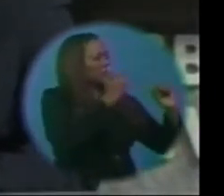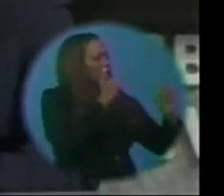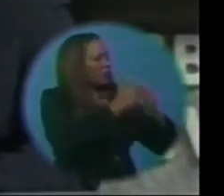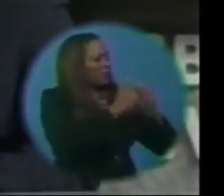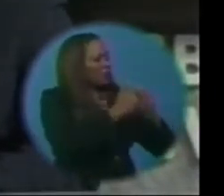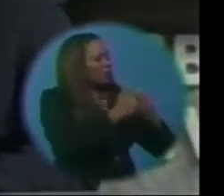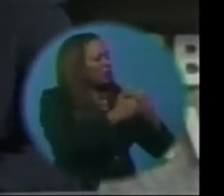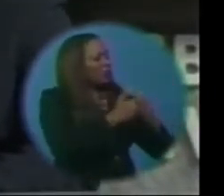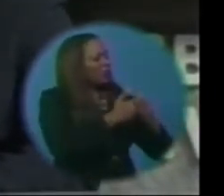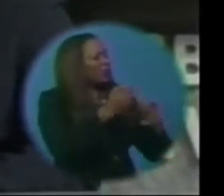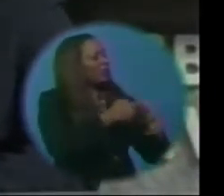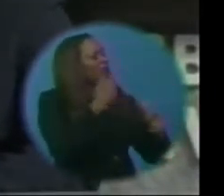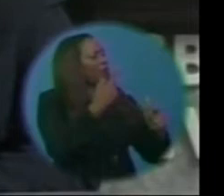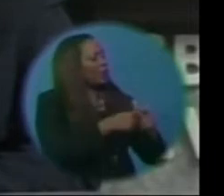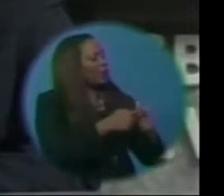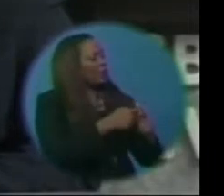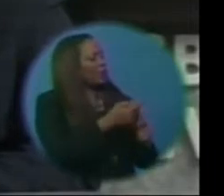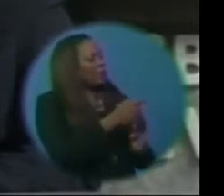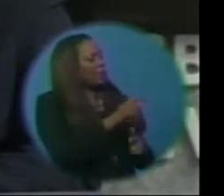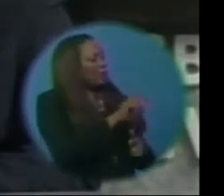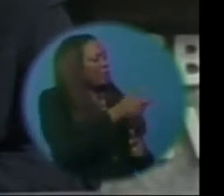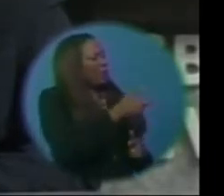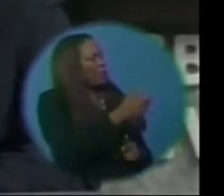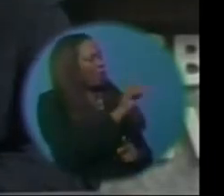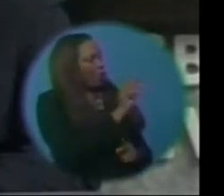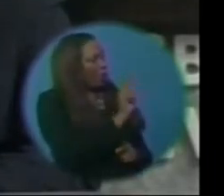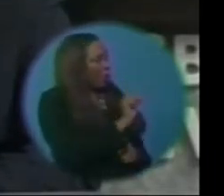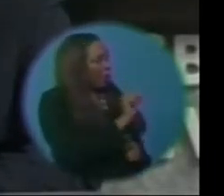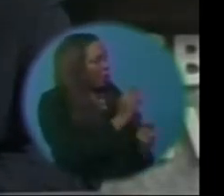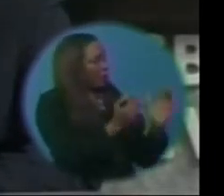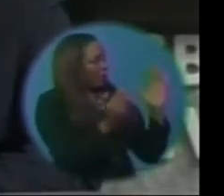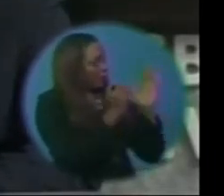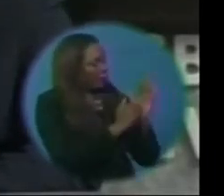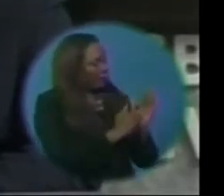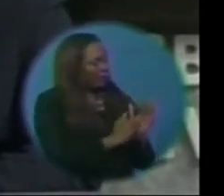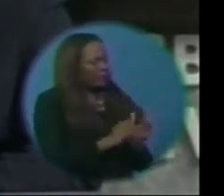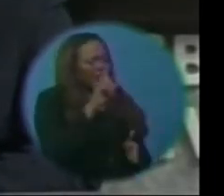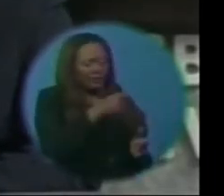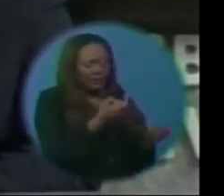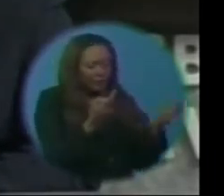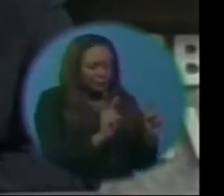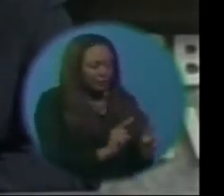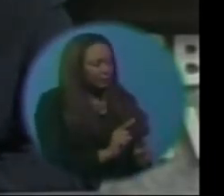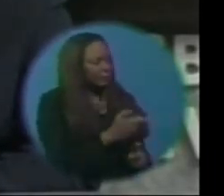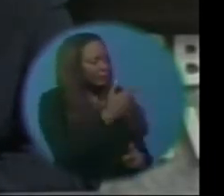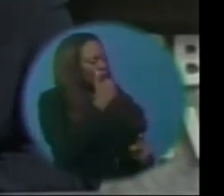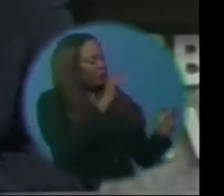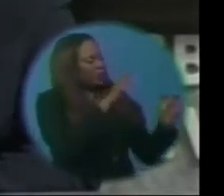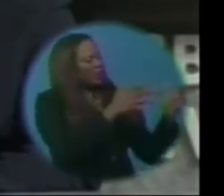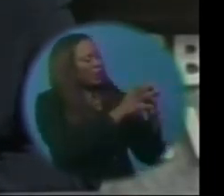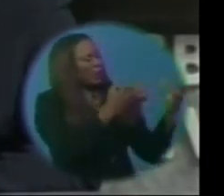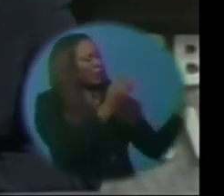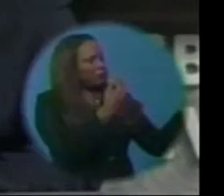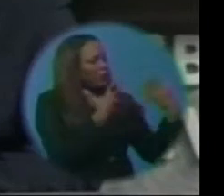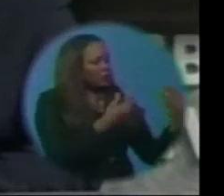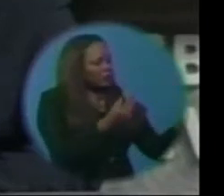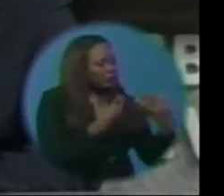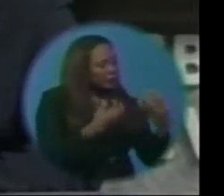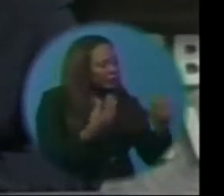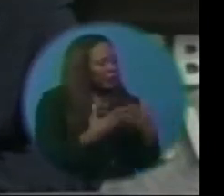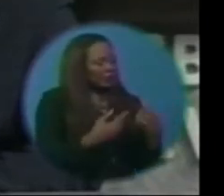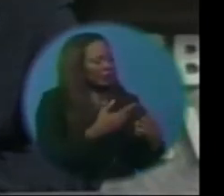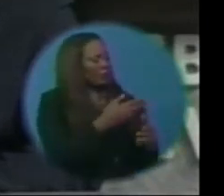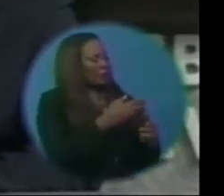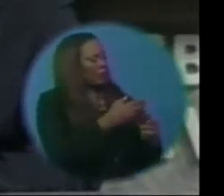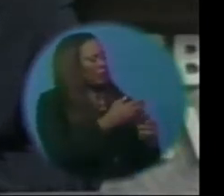and see exactly what's going on. We need to do this. This really allows us then to get enough information to be able to deal with the blockage.